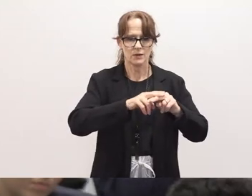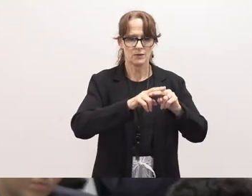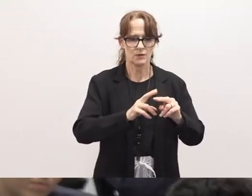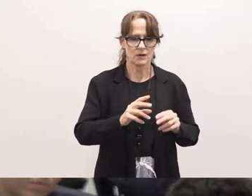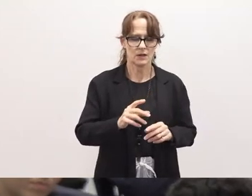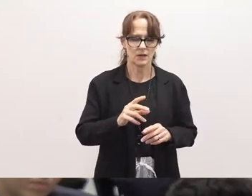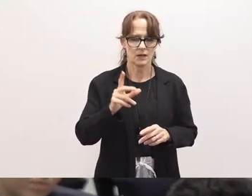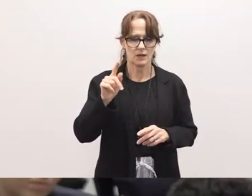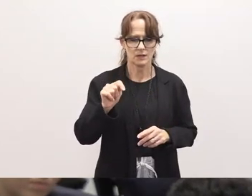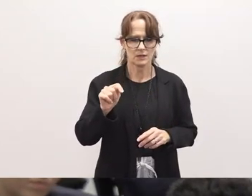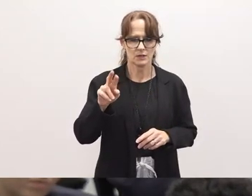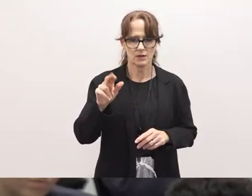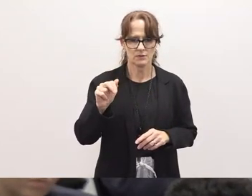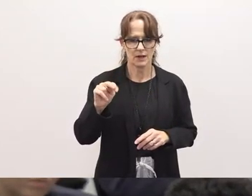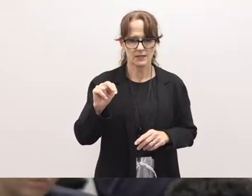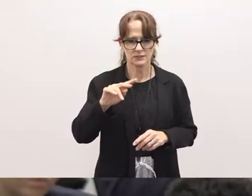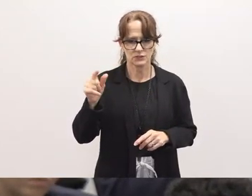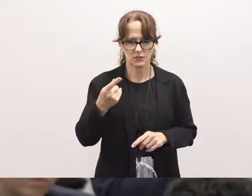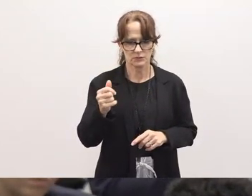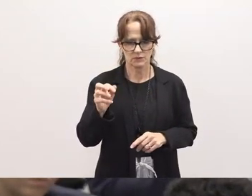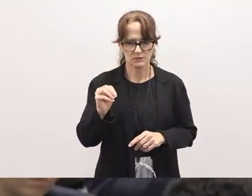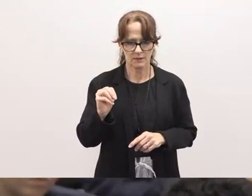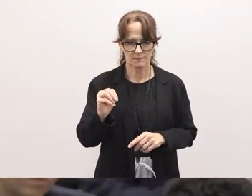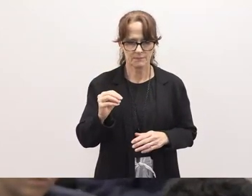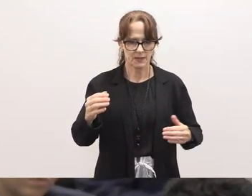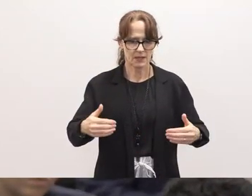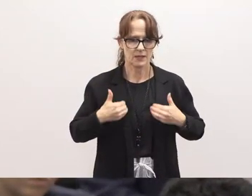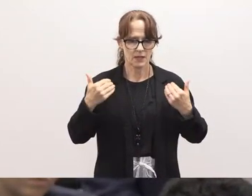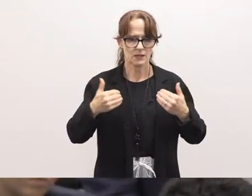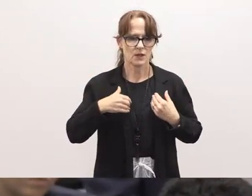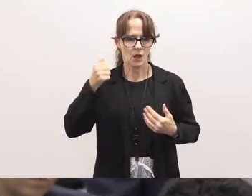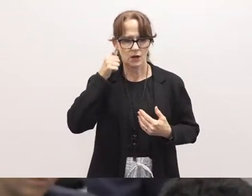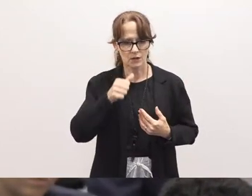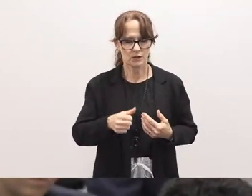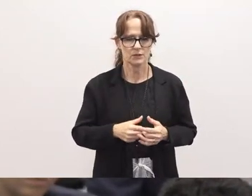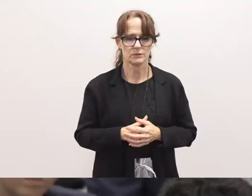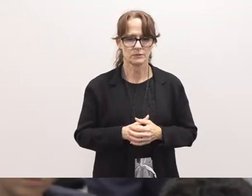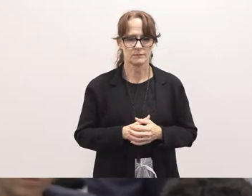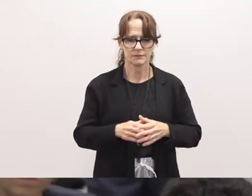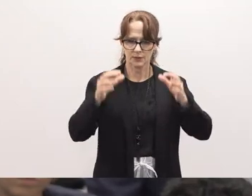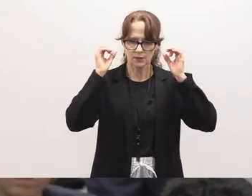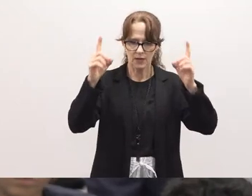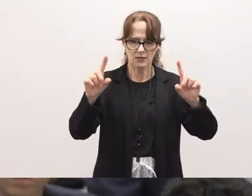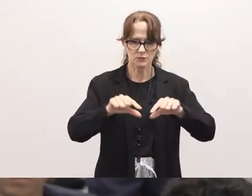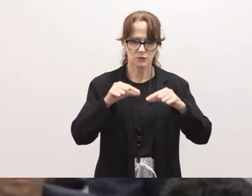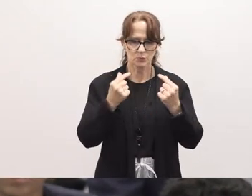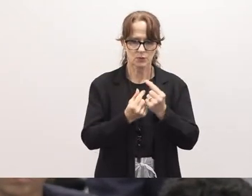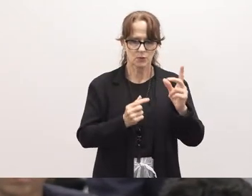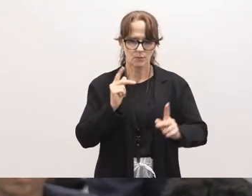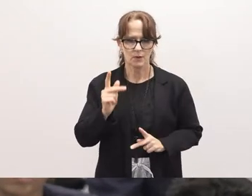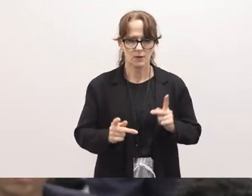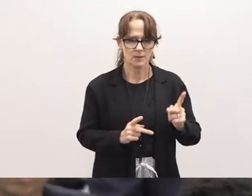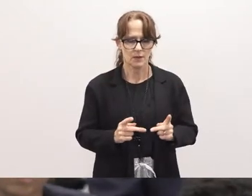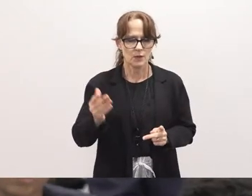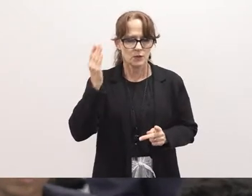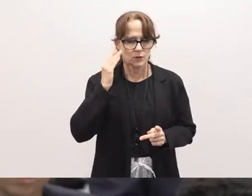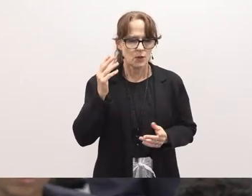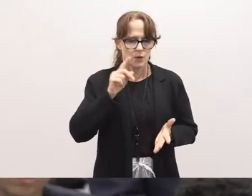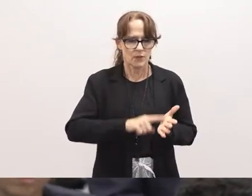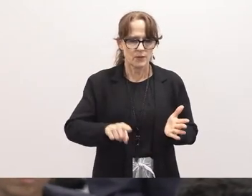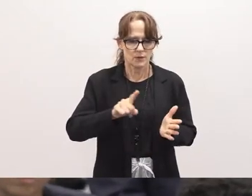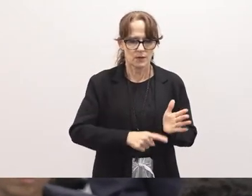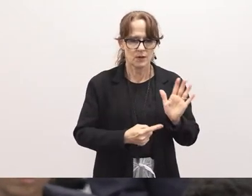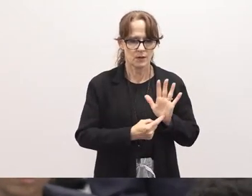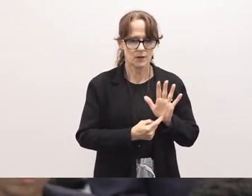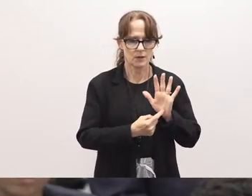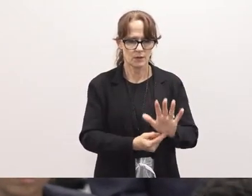It's a Fad, Especially Among Young Girls." You're an educated group of people. You know that the research